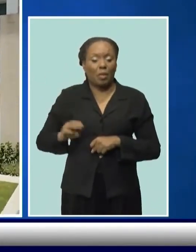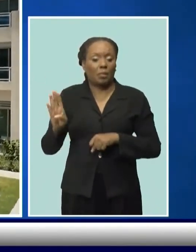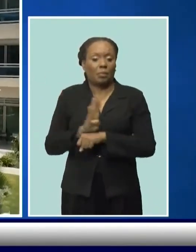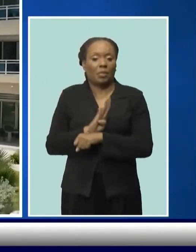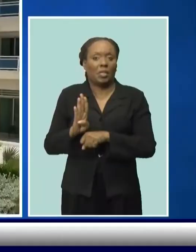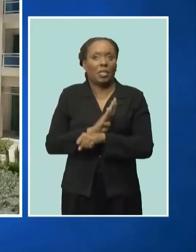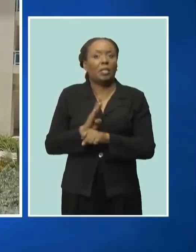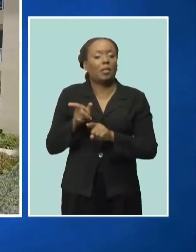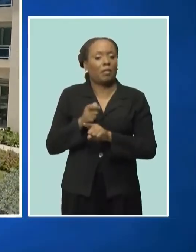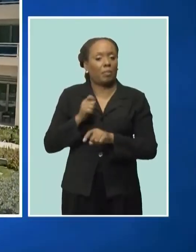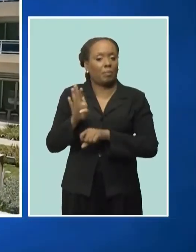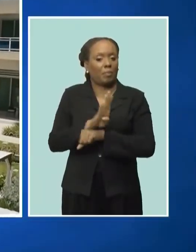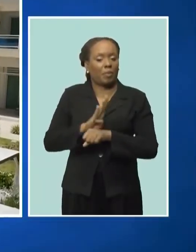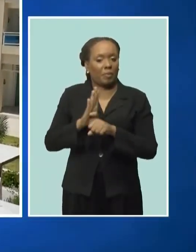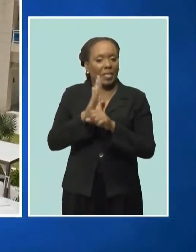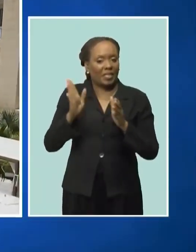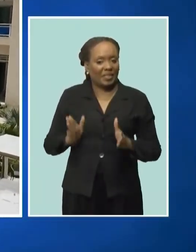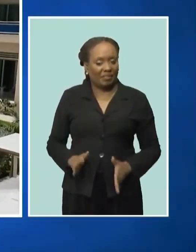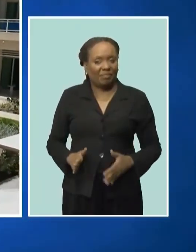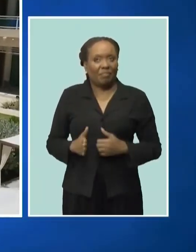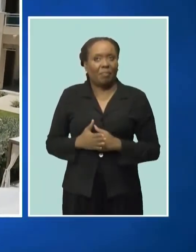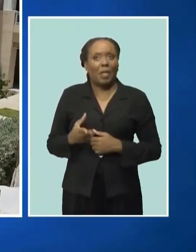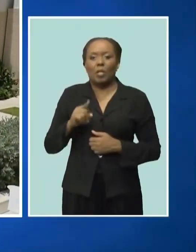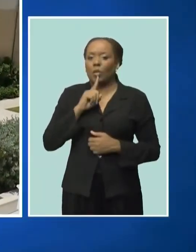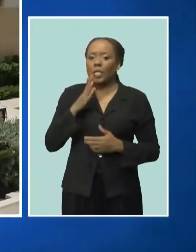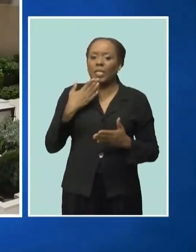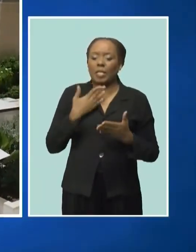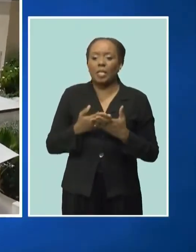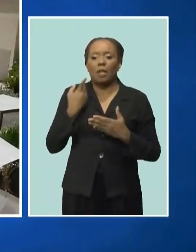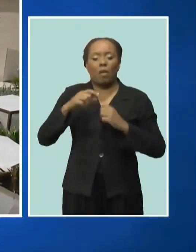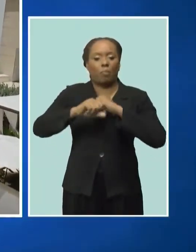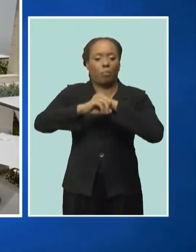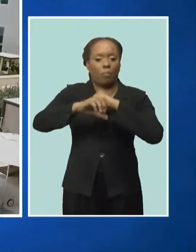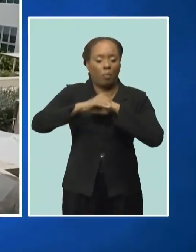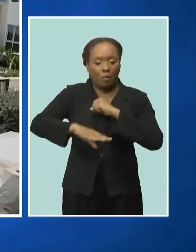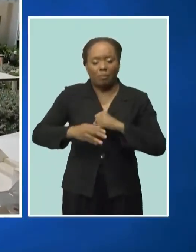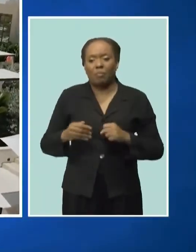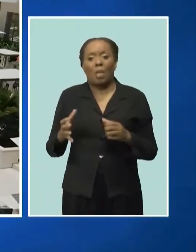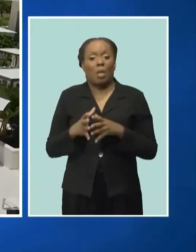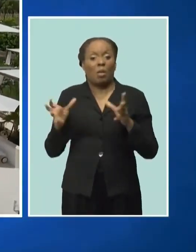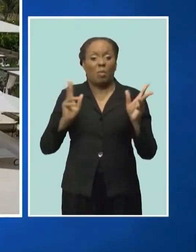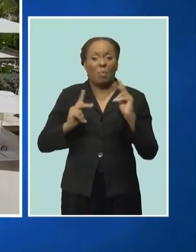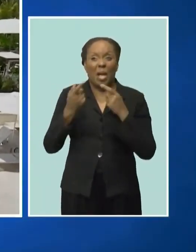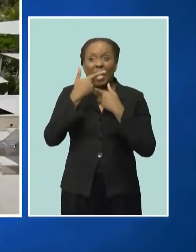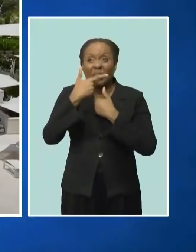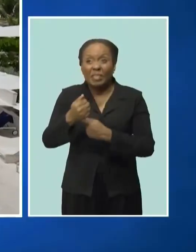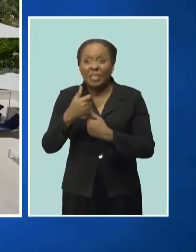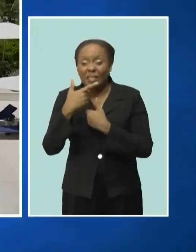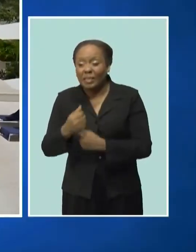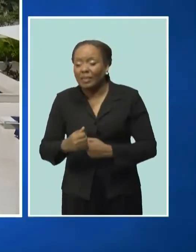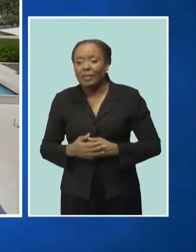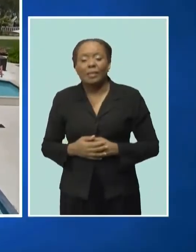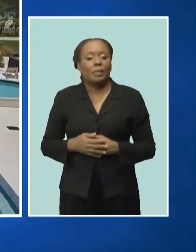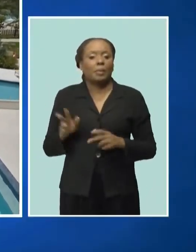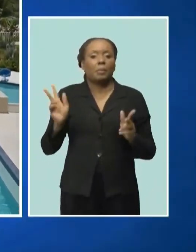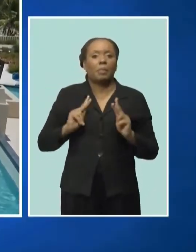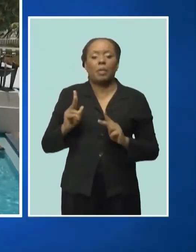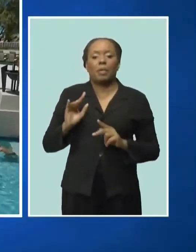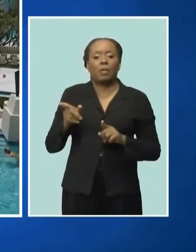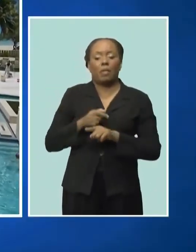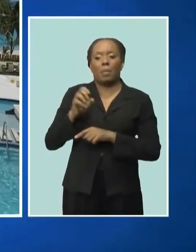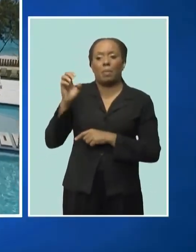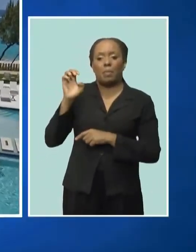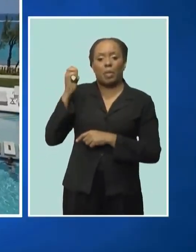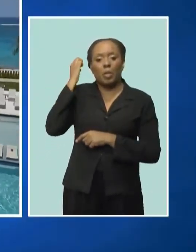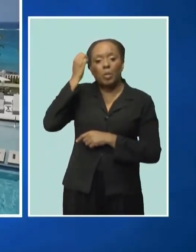upcoming Caribbean Hotel Association's marketplace. She says interest and energy are high from places such as Europe,